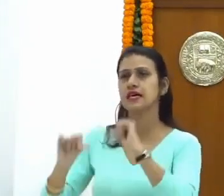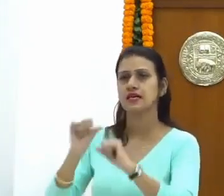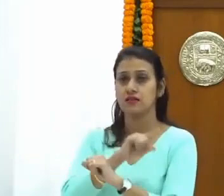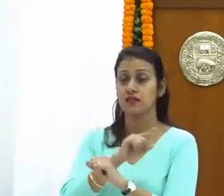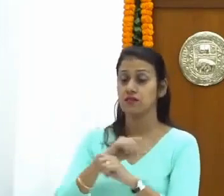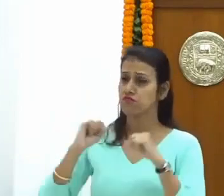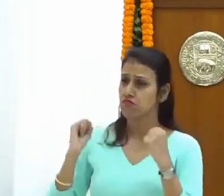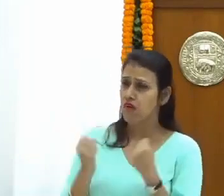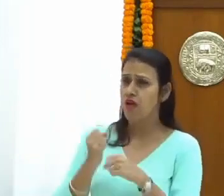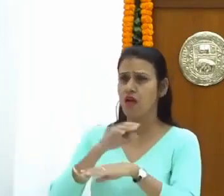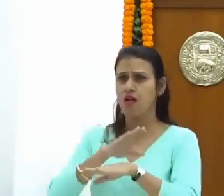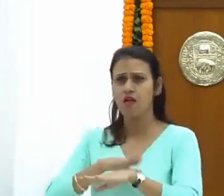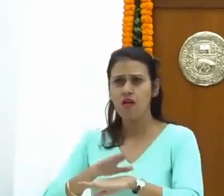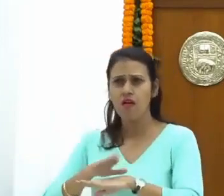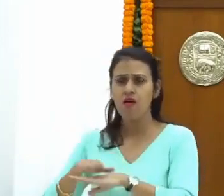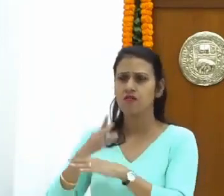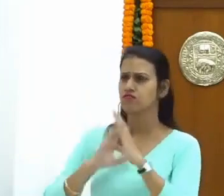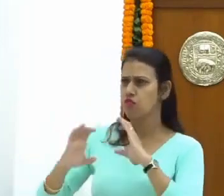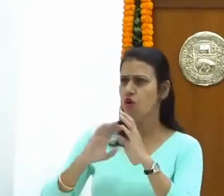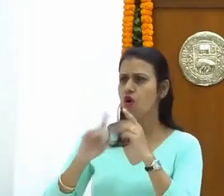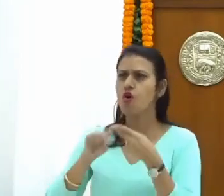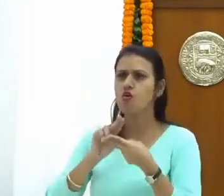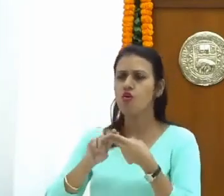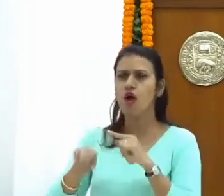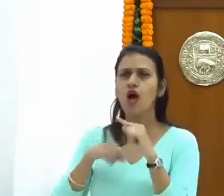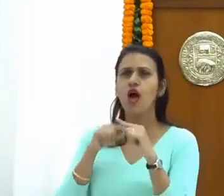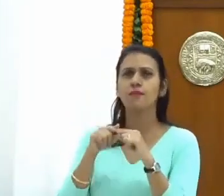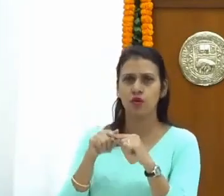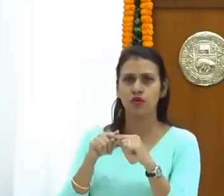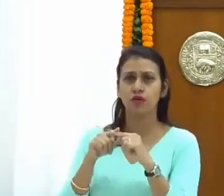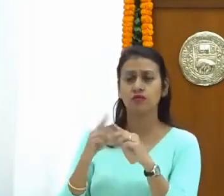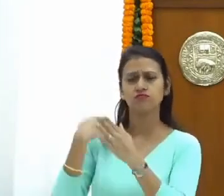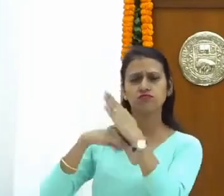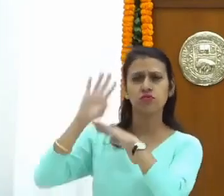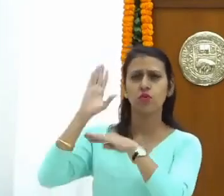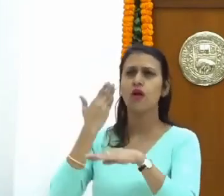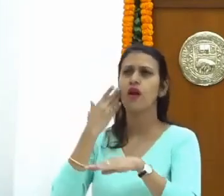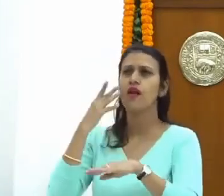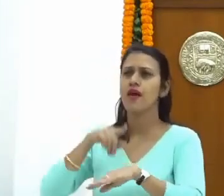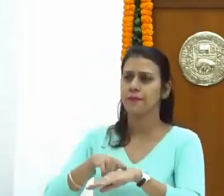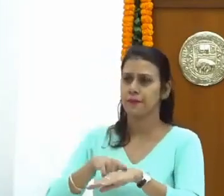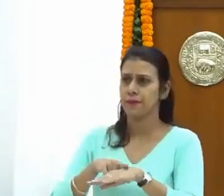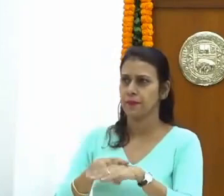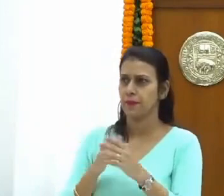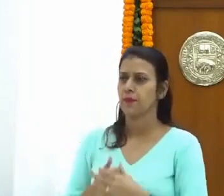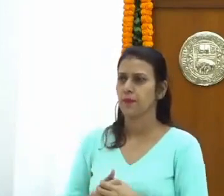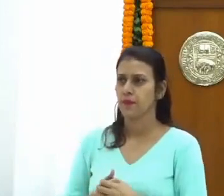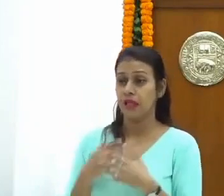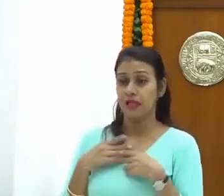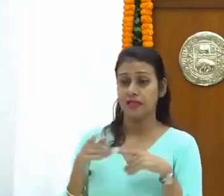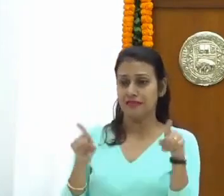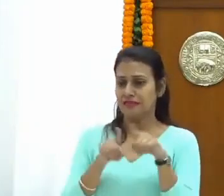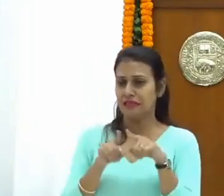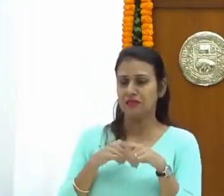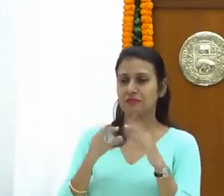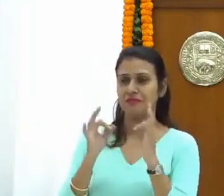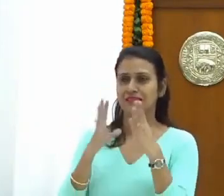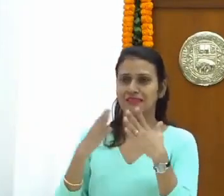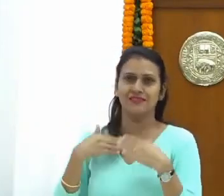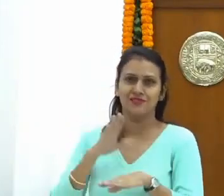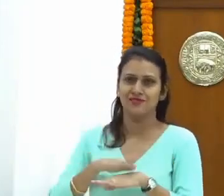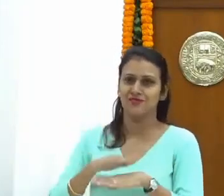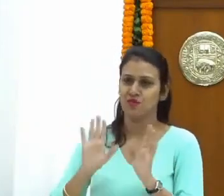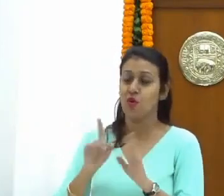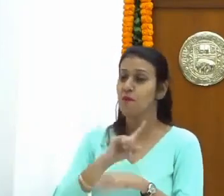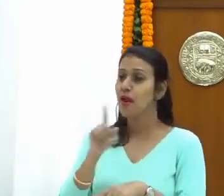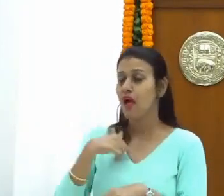ability, experience and knowledge to talk about ancient times. I am not that good in that. But I do